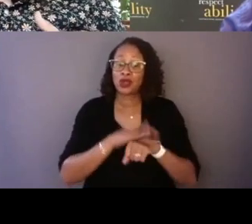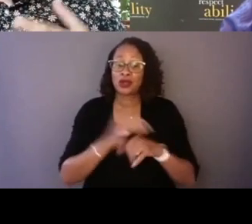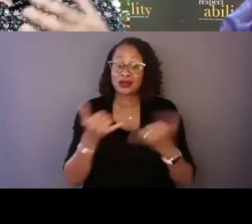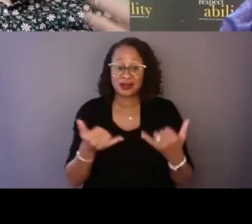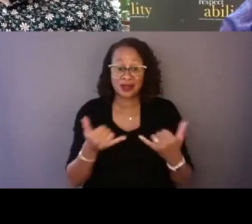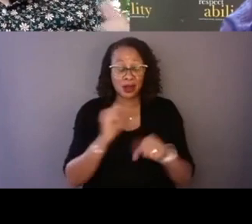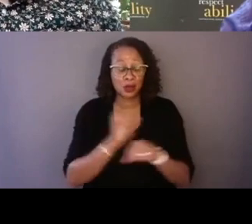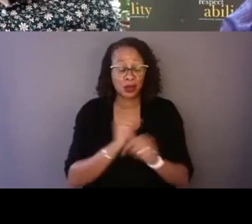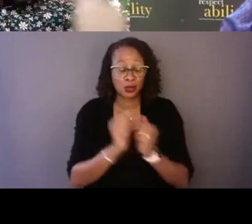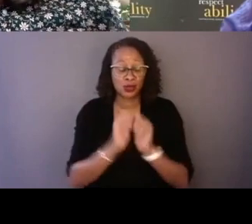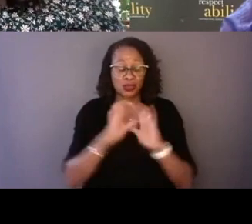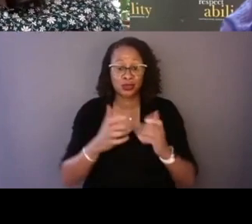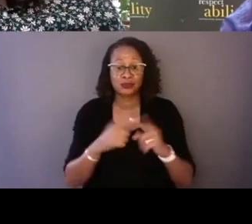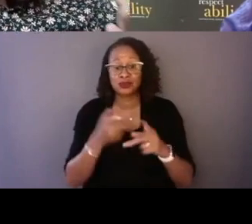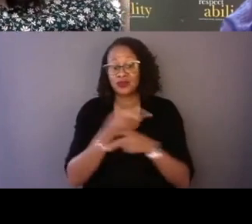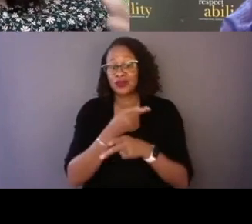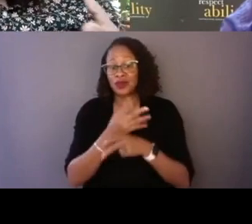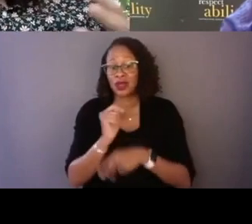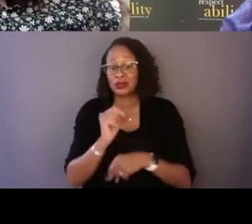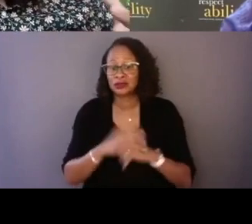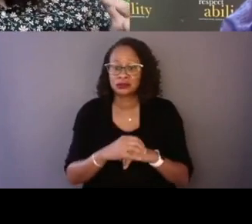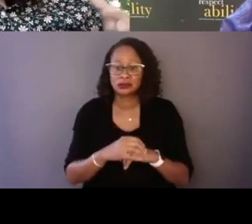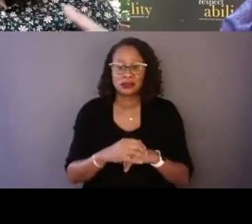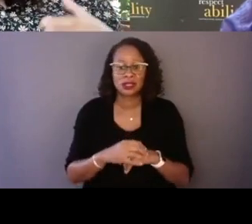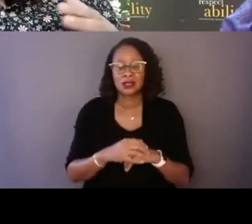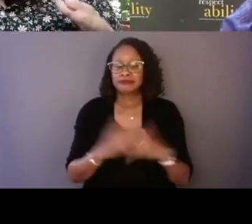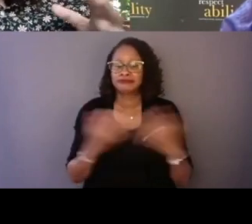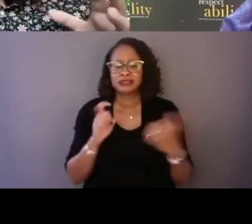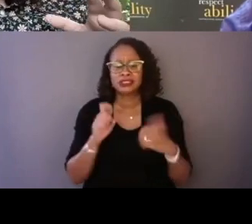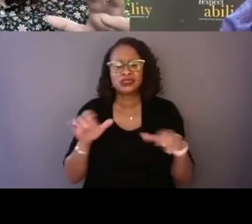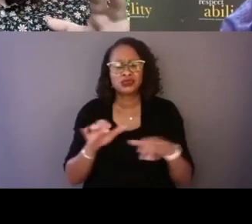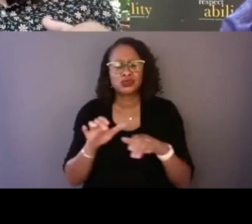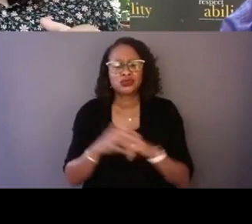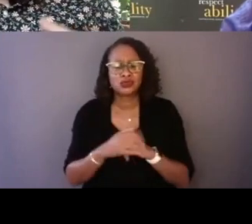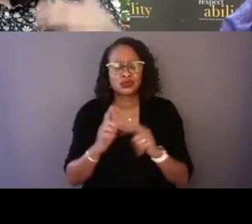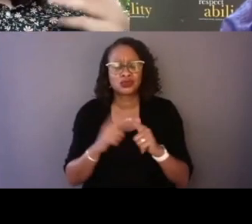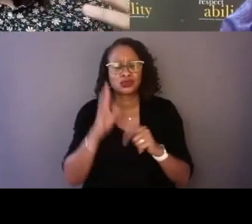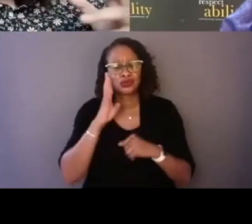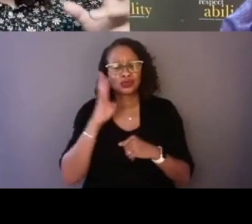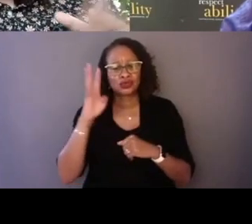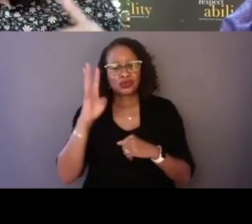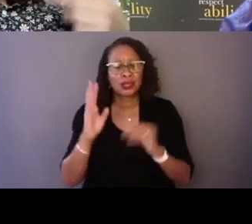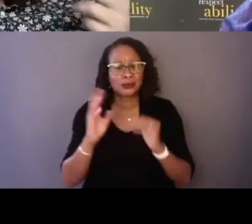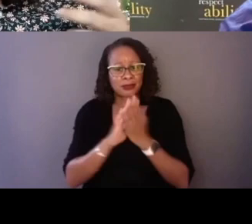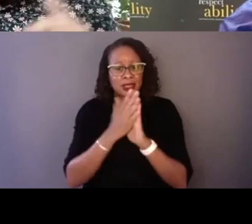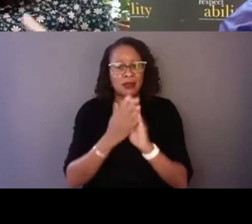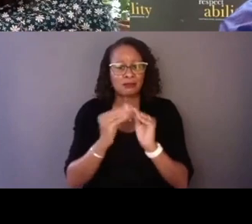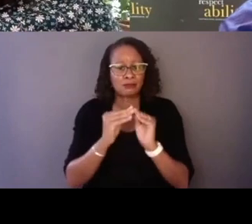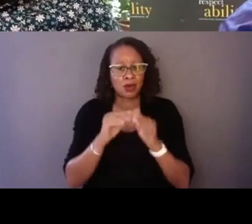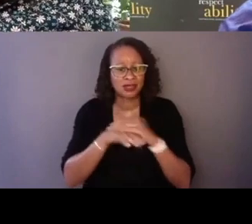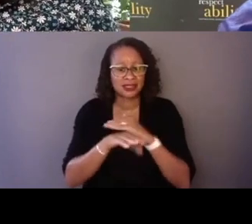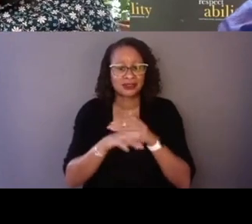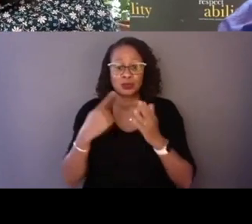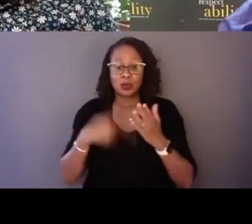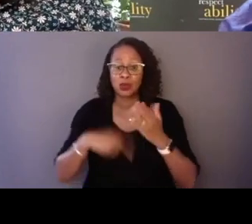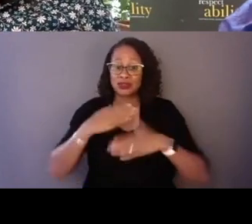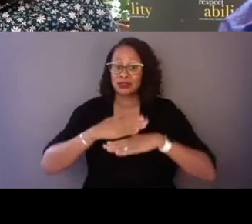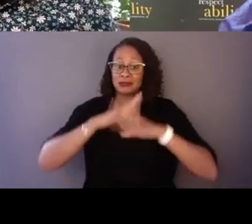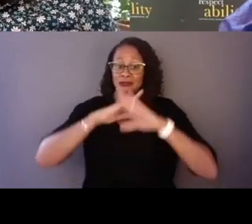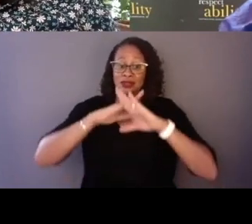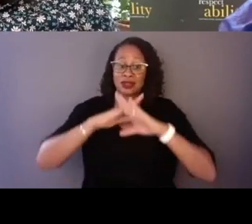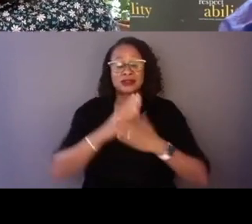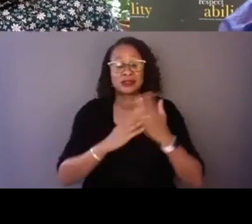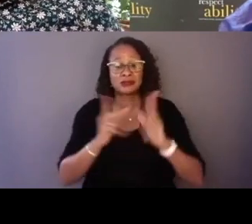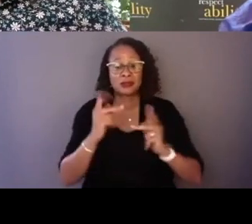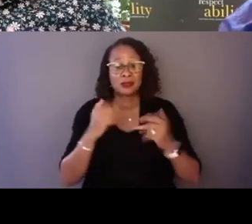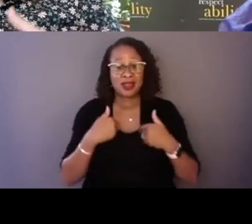working with the group to figure out what do we need to do to actually create this to be more accessible? What's the barrier that some people have to joining